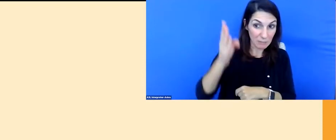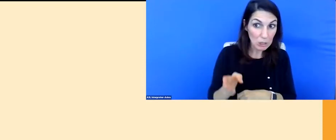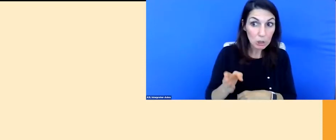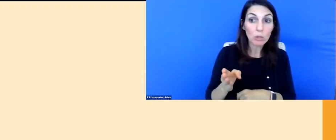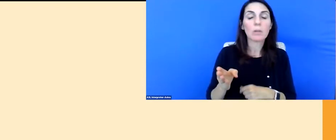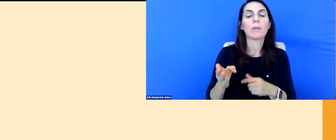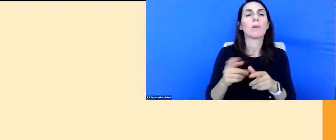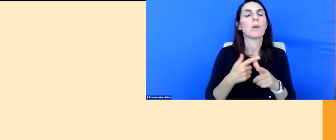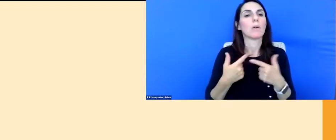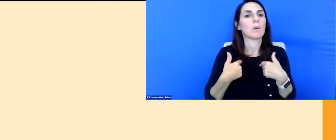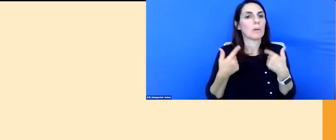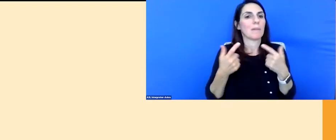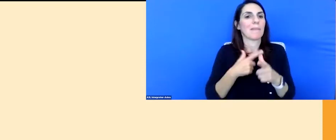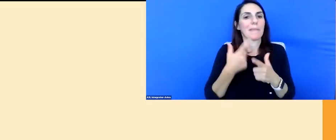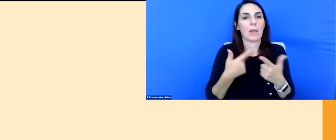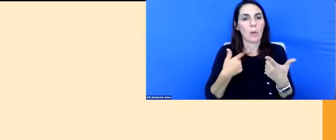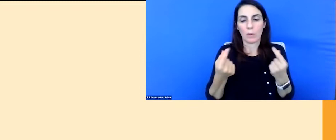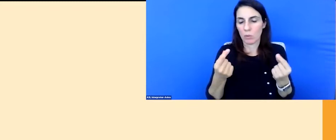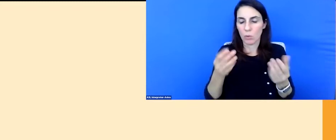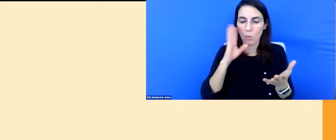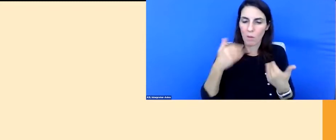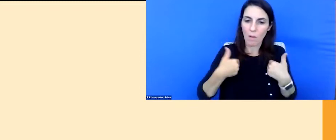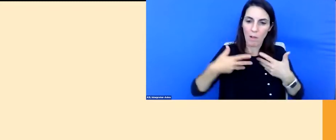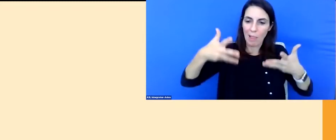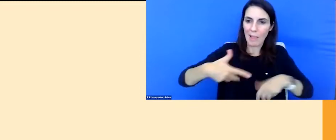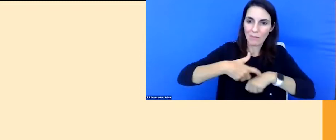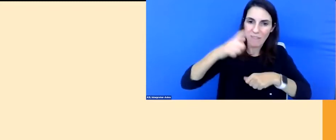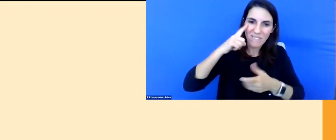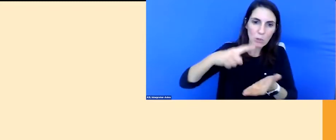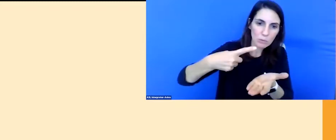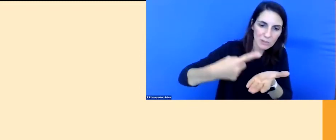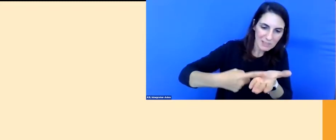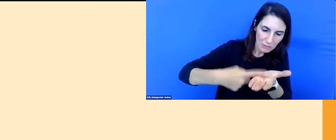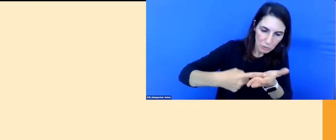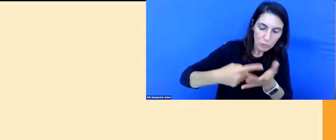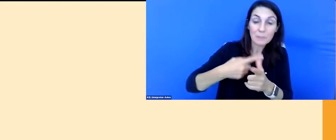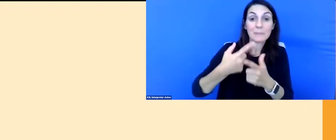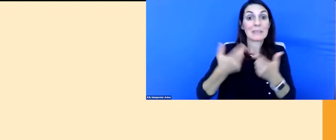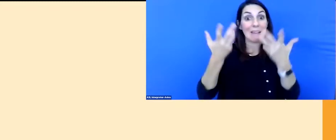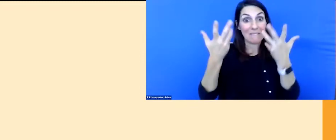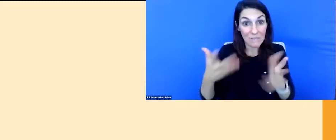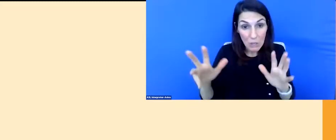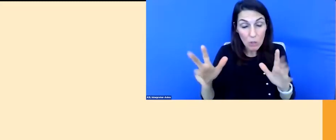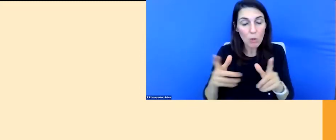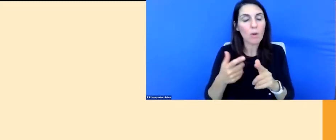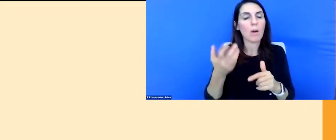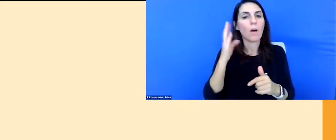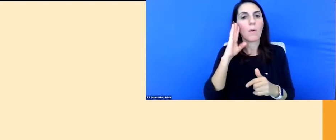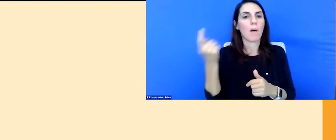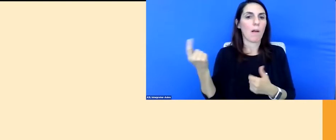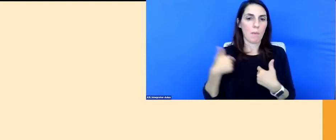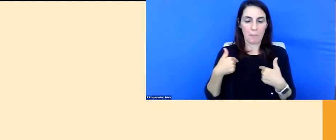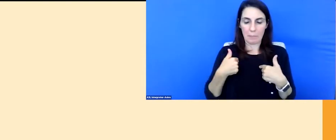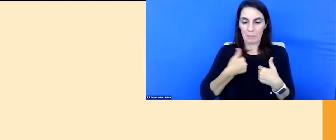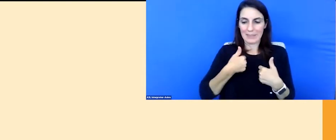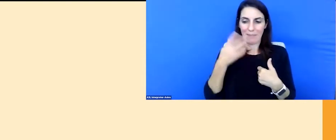we're going to have some time for discussion, and then I'm going to come back and wrap